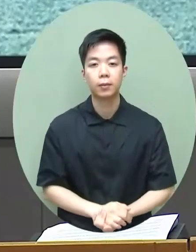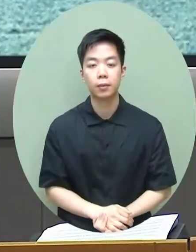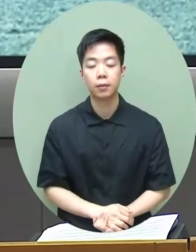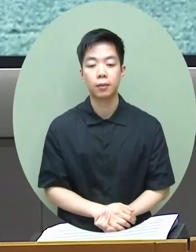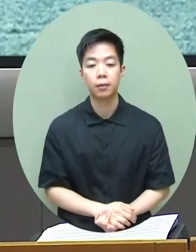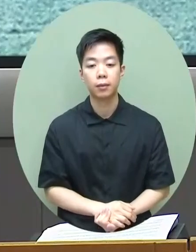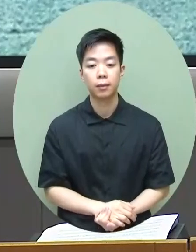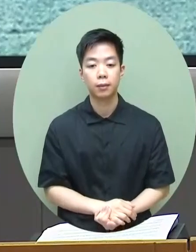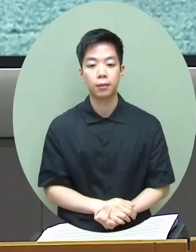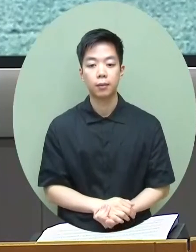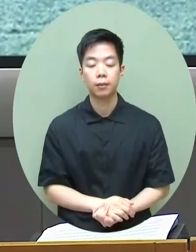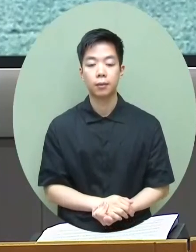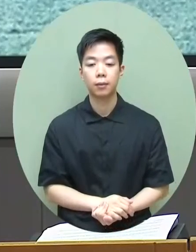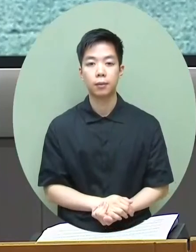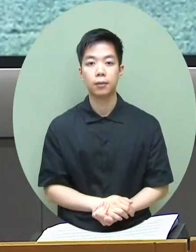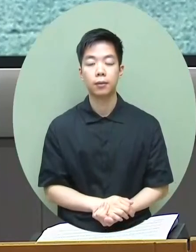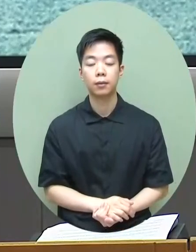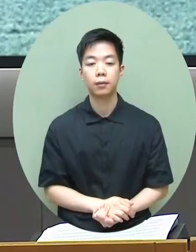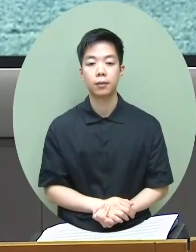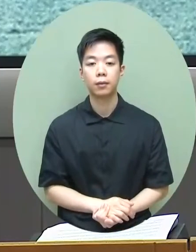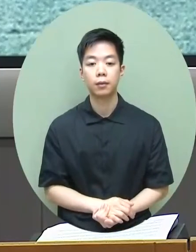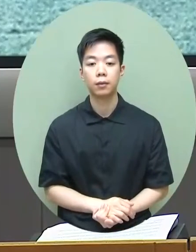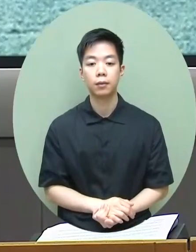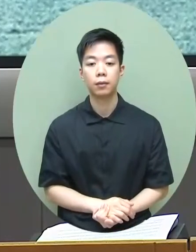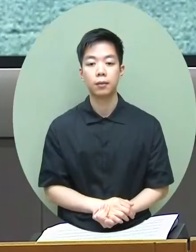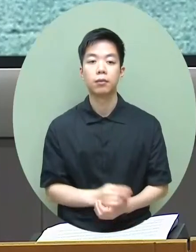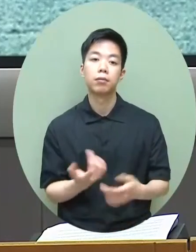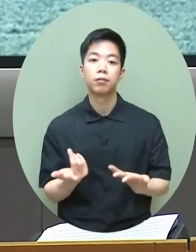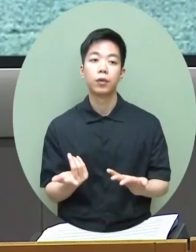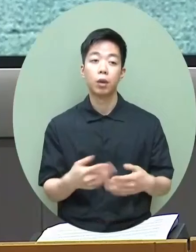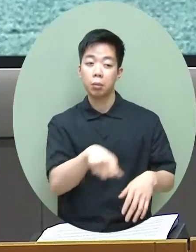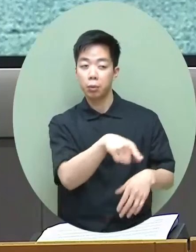been jabbed before. And of course,